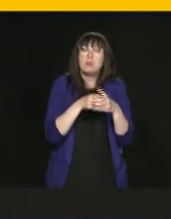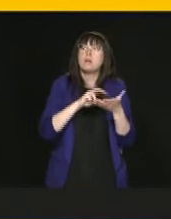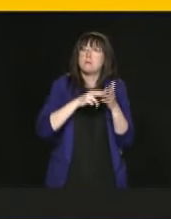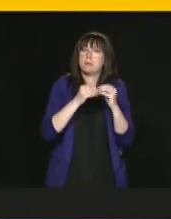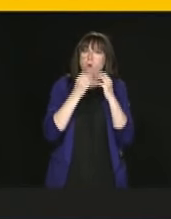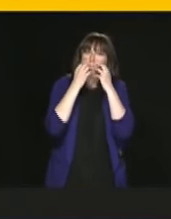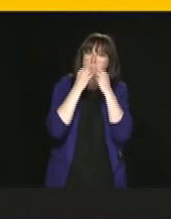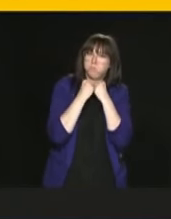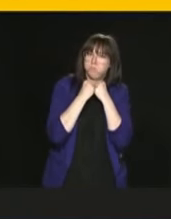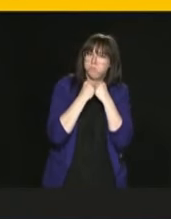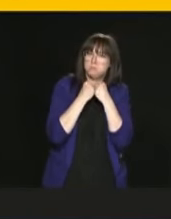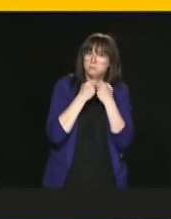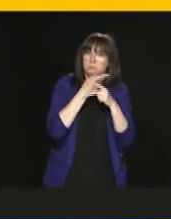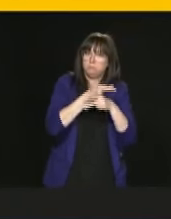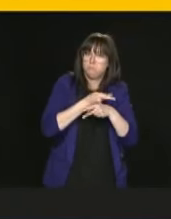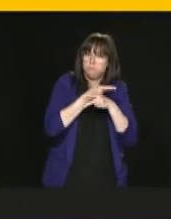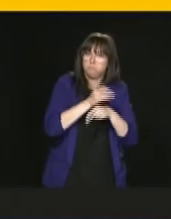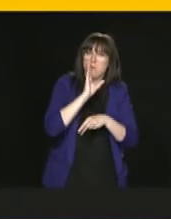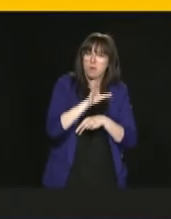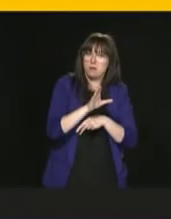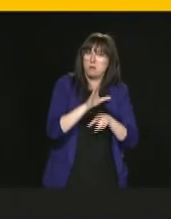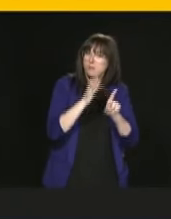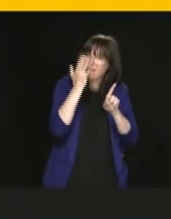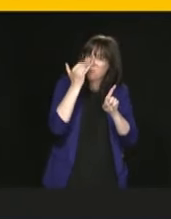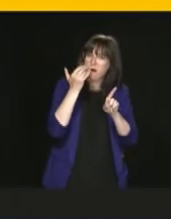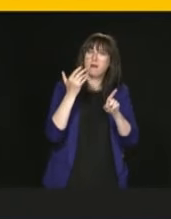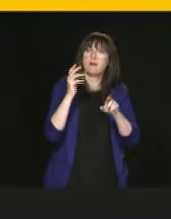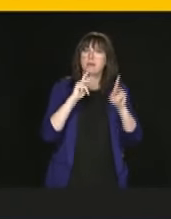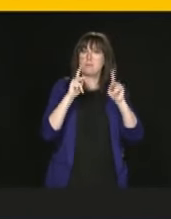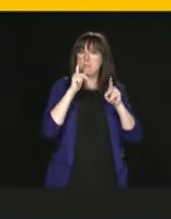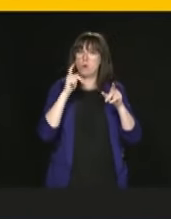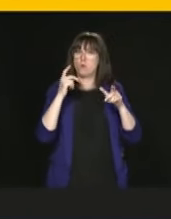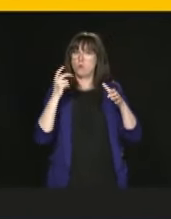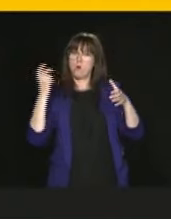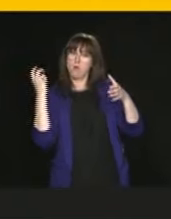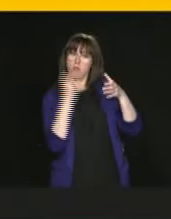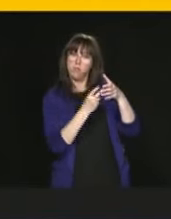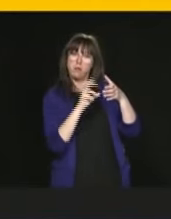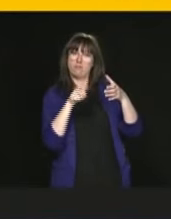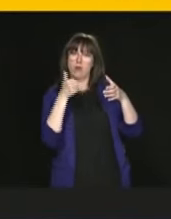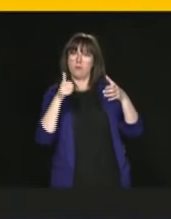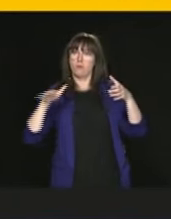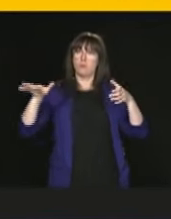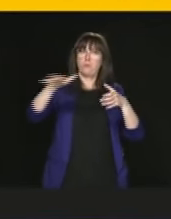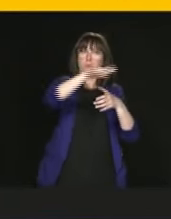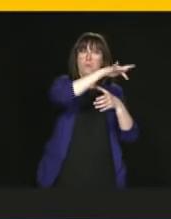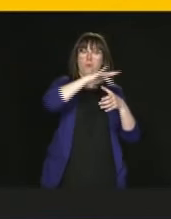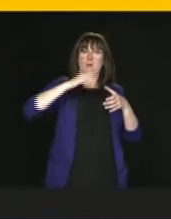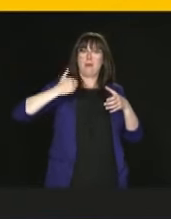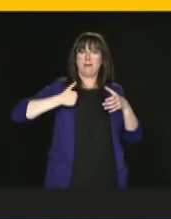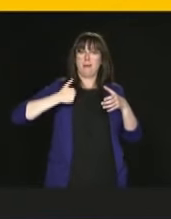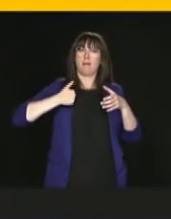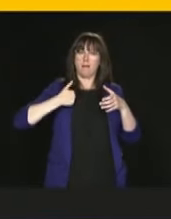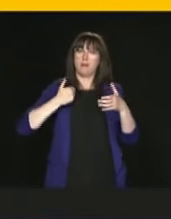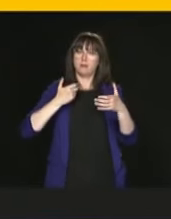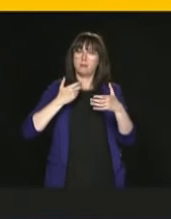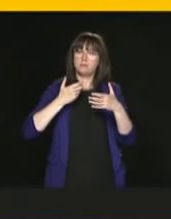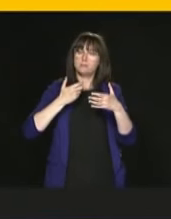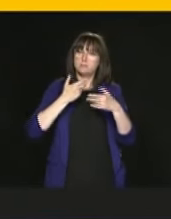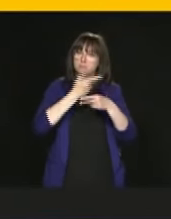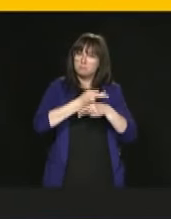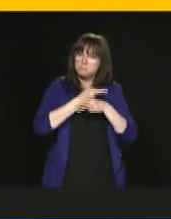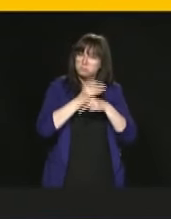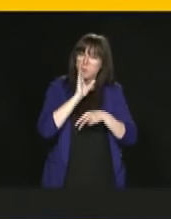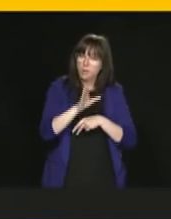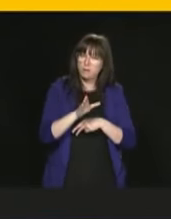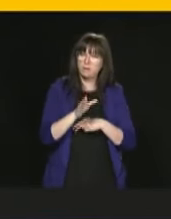including domestic people coming from other parts of Canada through domestic travel. So a number of jurisdictions still have that